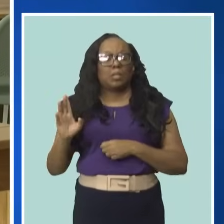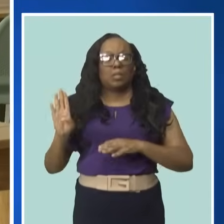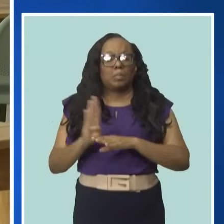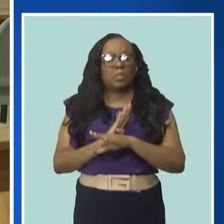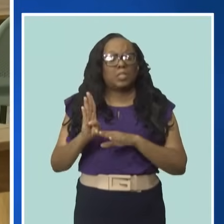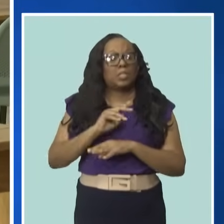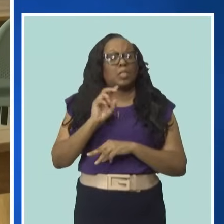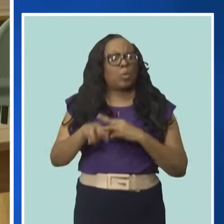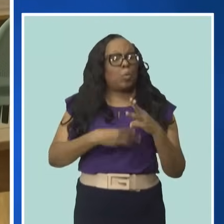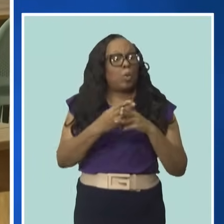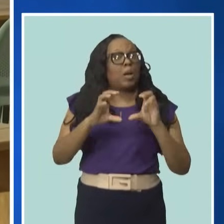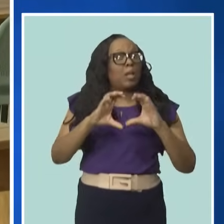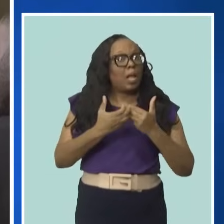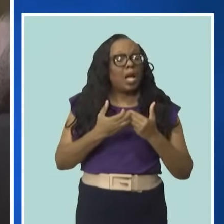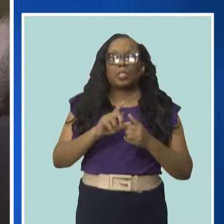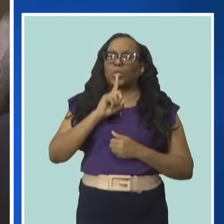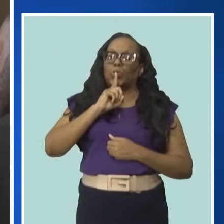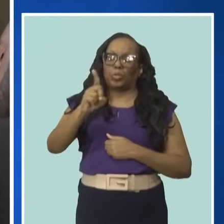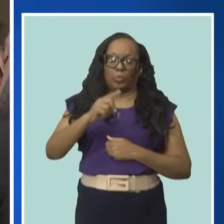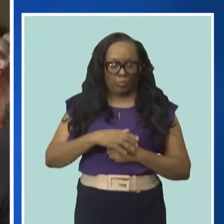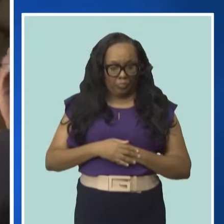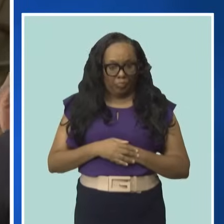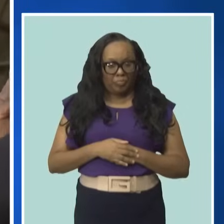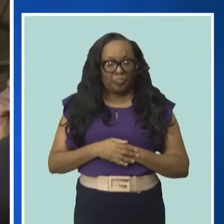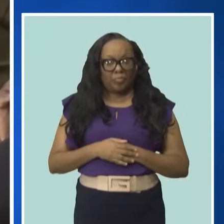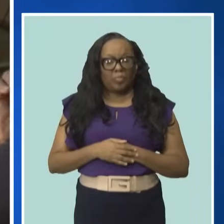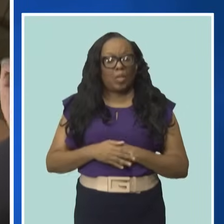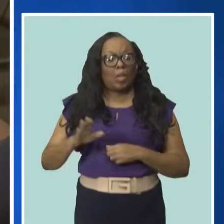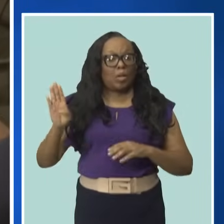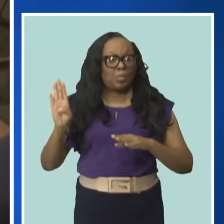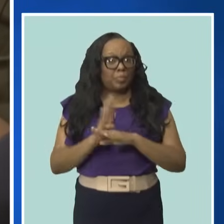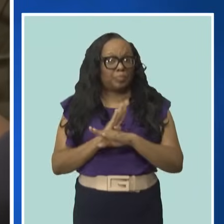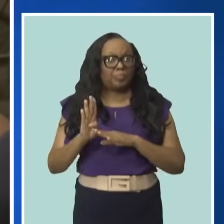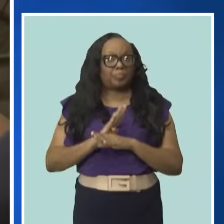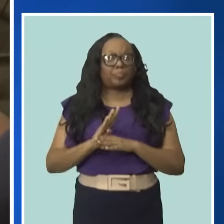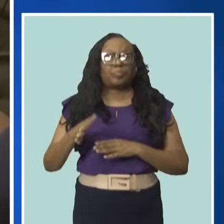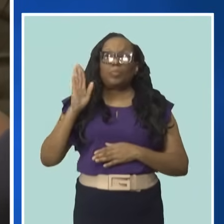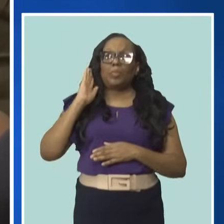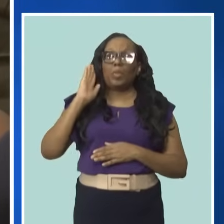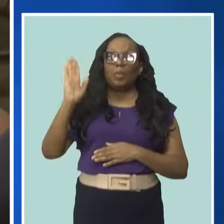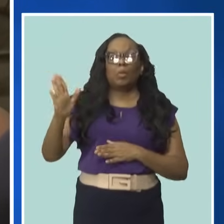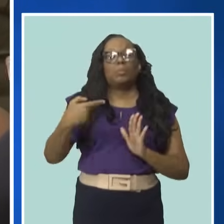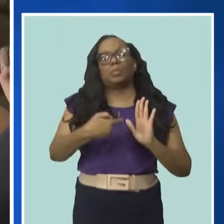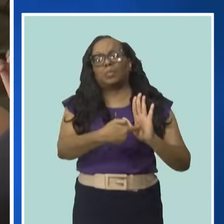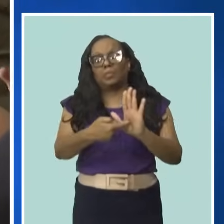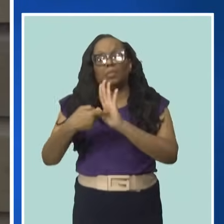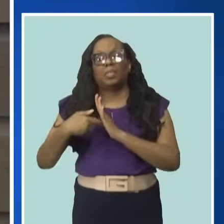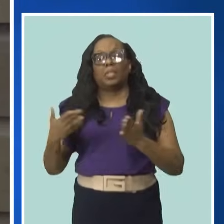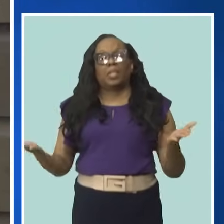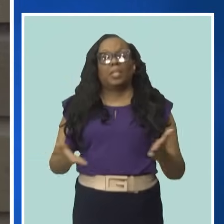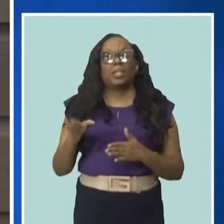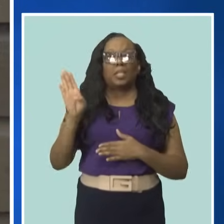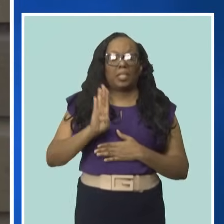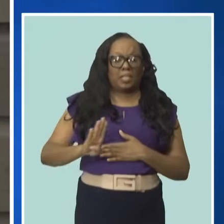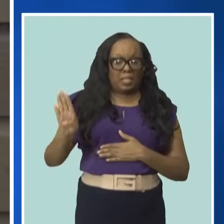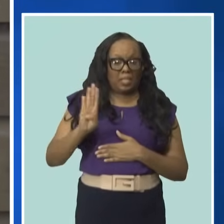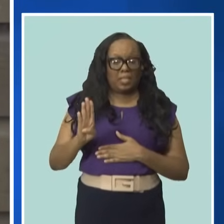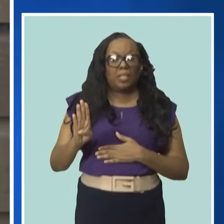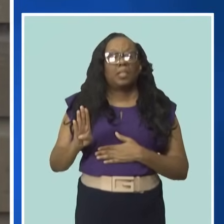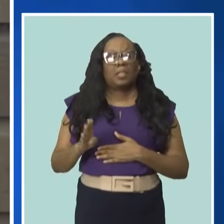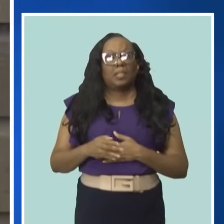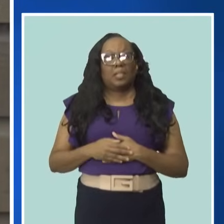name, but world-class in deed, and that we are able to put businesses on the map right here in Barbados, especially